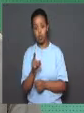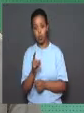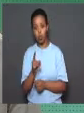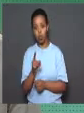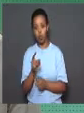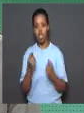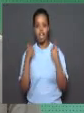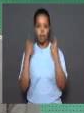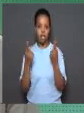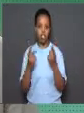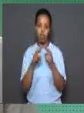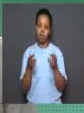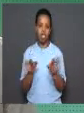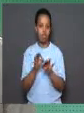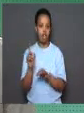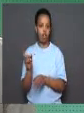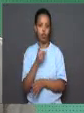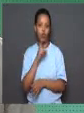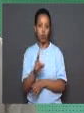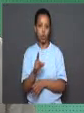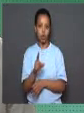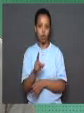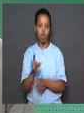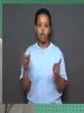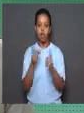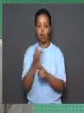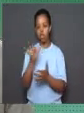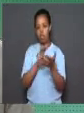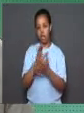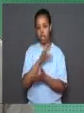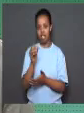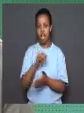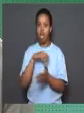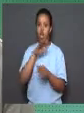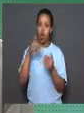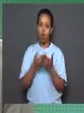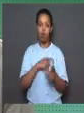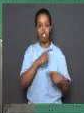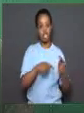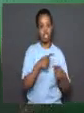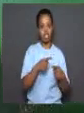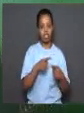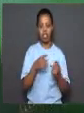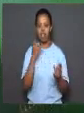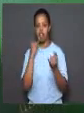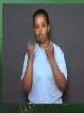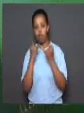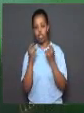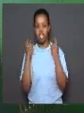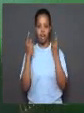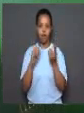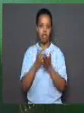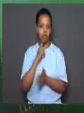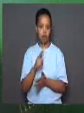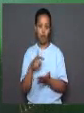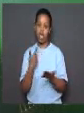our understanding of crossbreeding and of the whole topic of genetics. This brings us